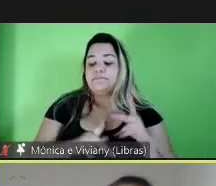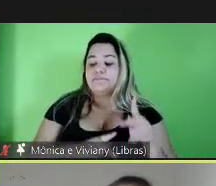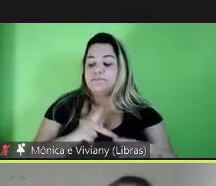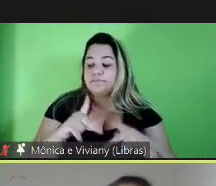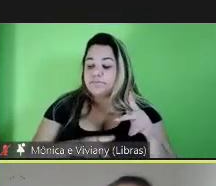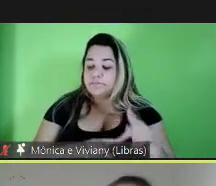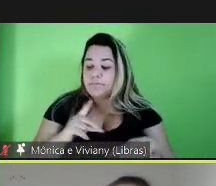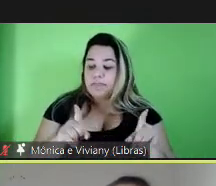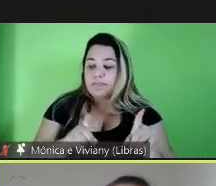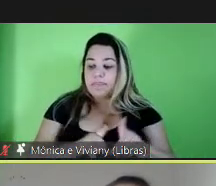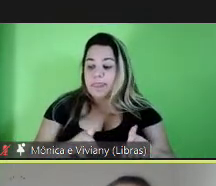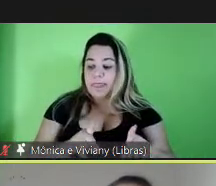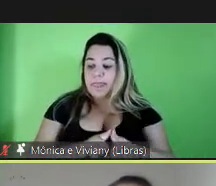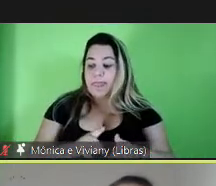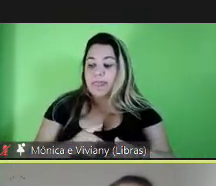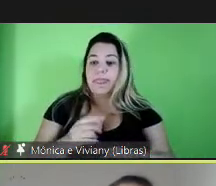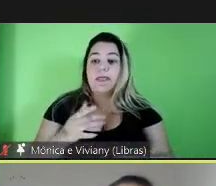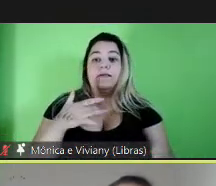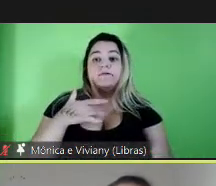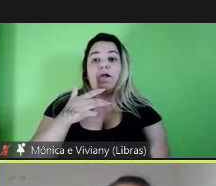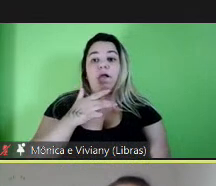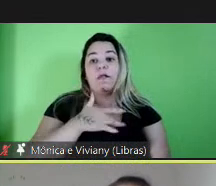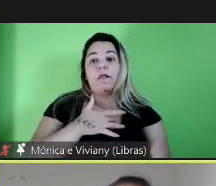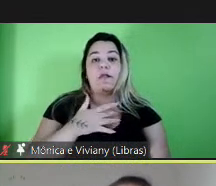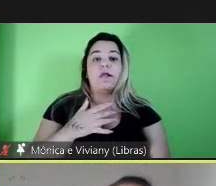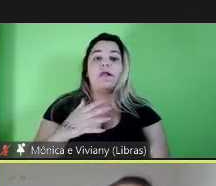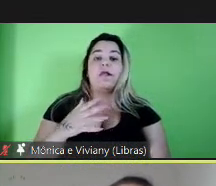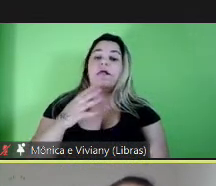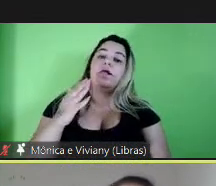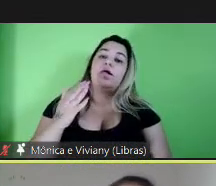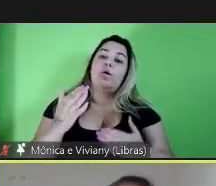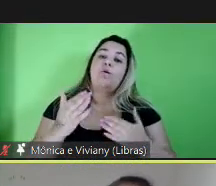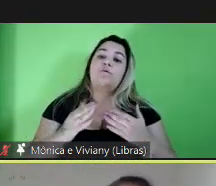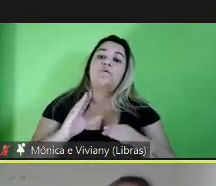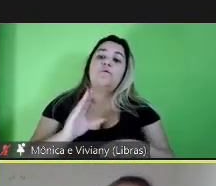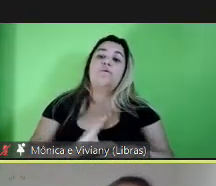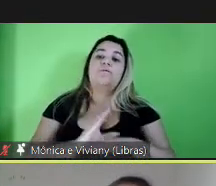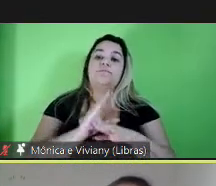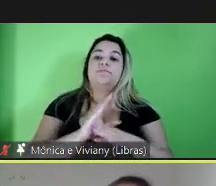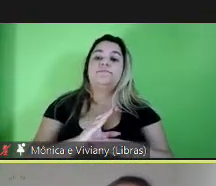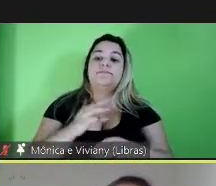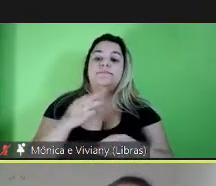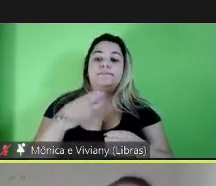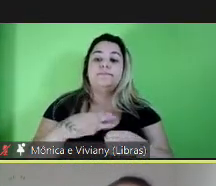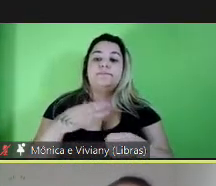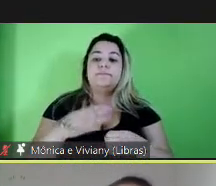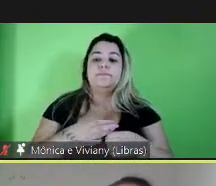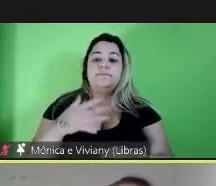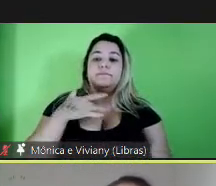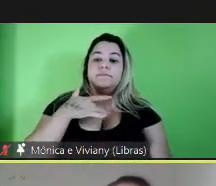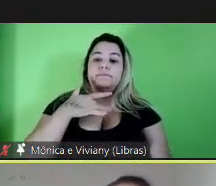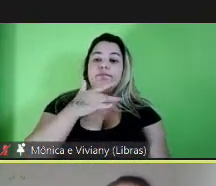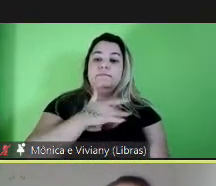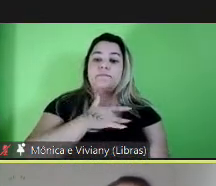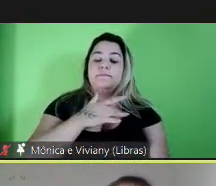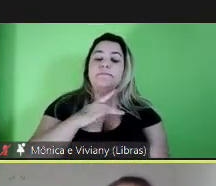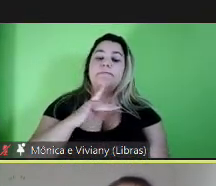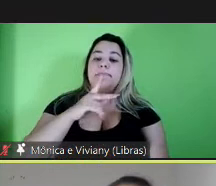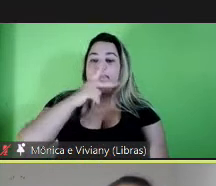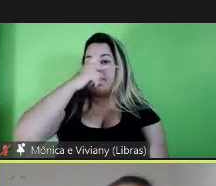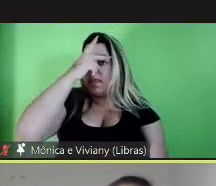the population that goes to this unit, the representatives from the local council of health, municipal